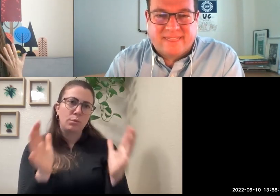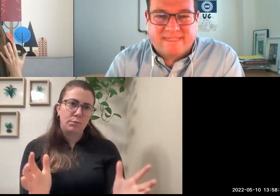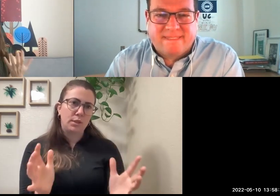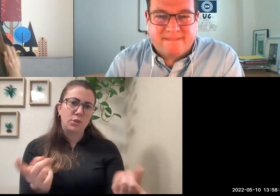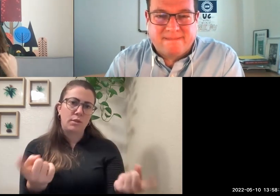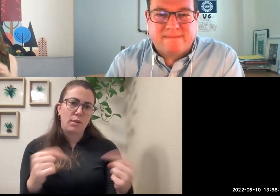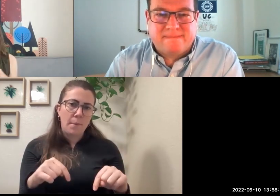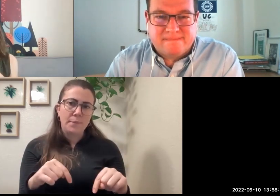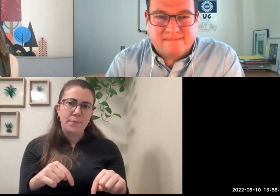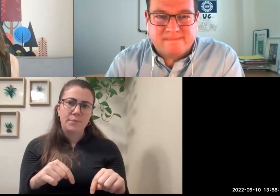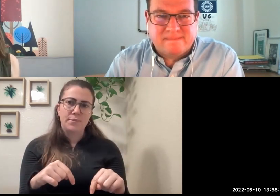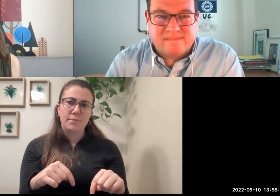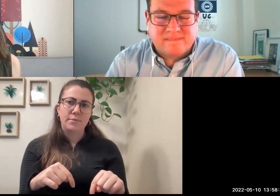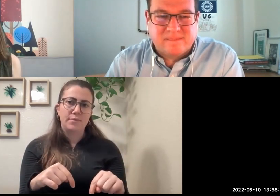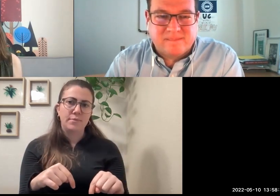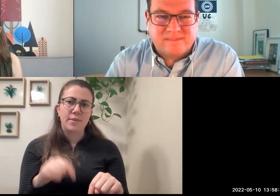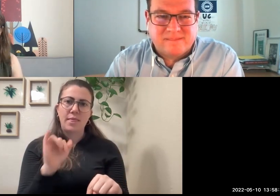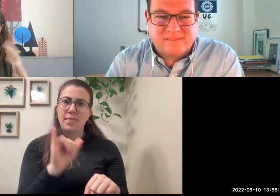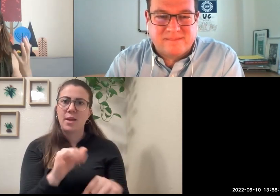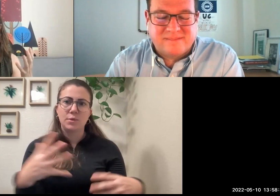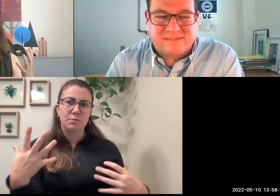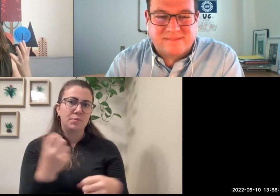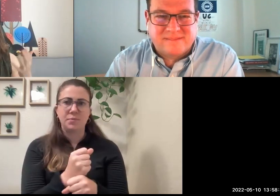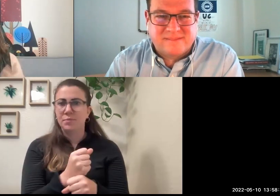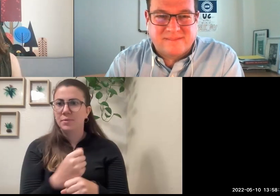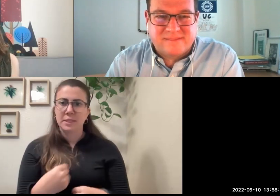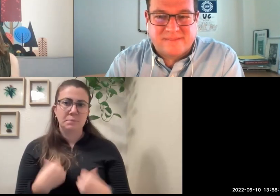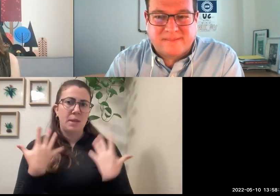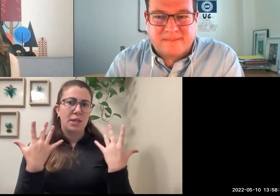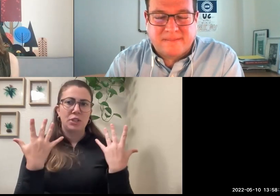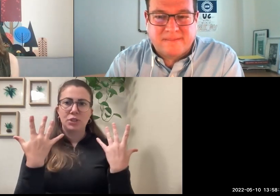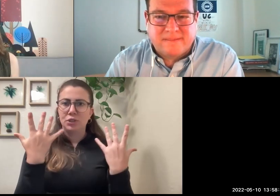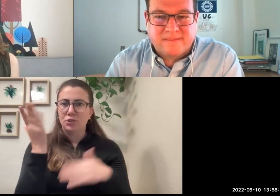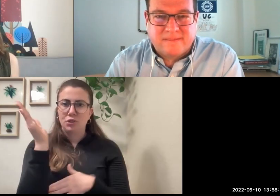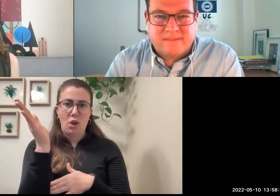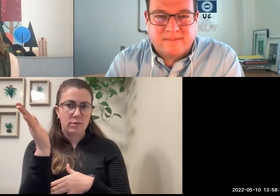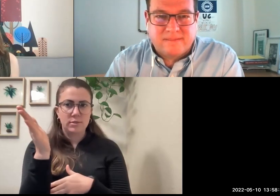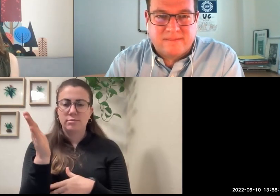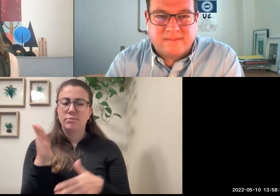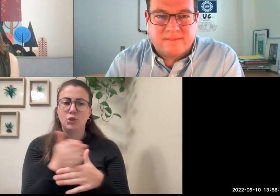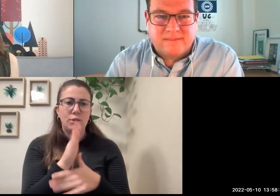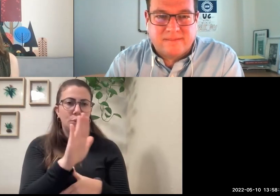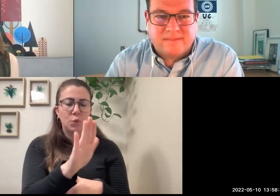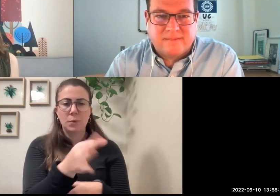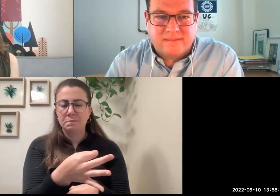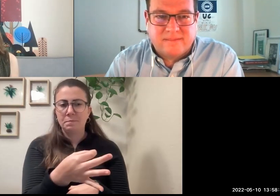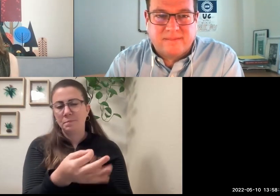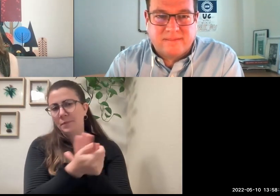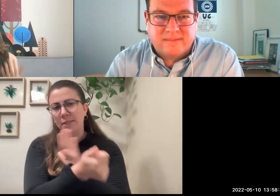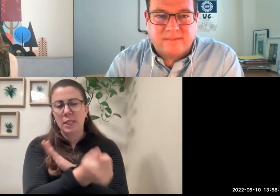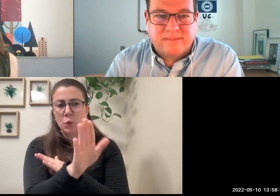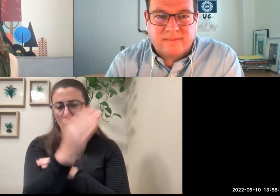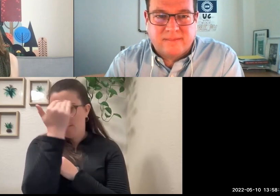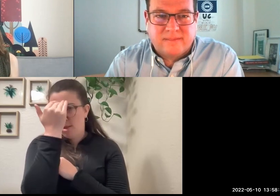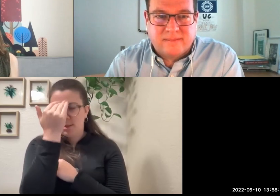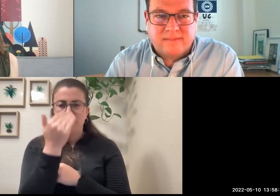us the most amazingly concise, inspired talk on the labor movement and for sharing your expertise and your organizing experience with us